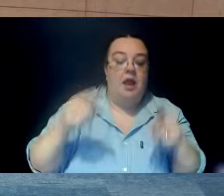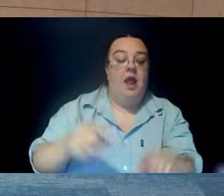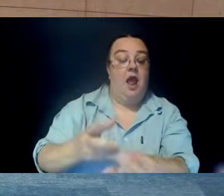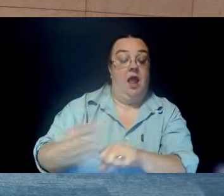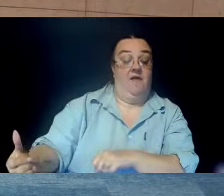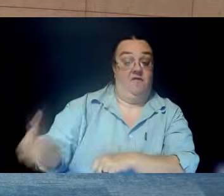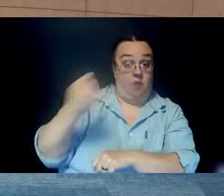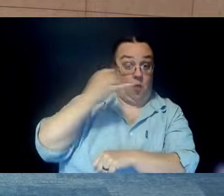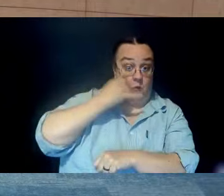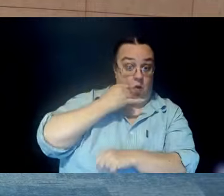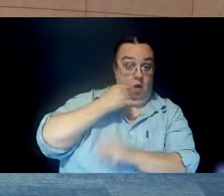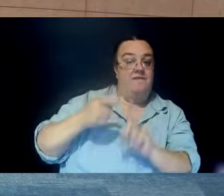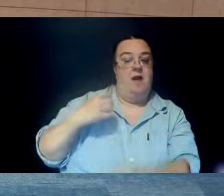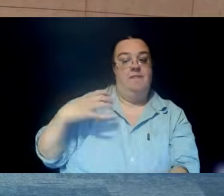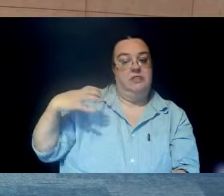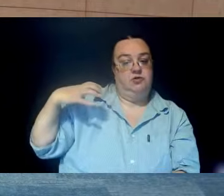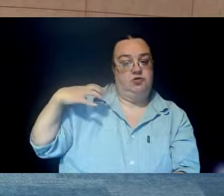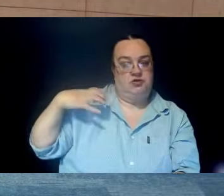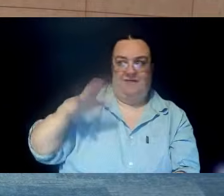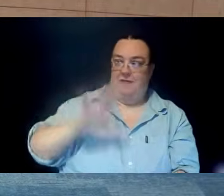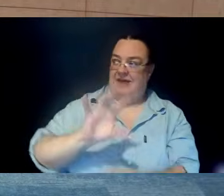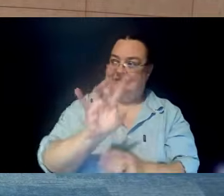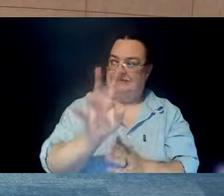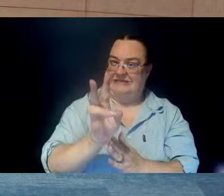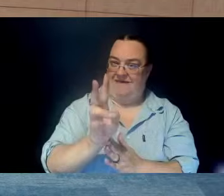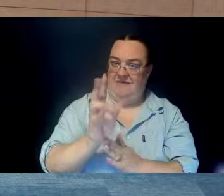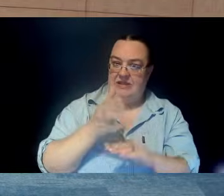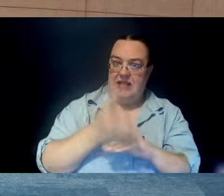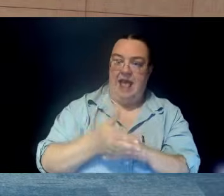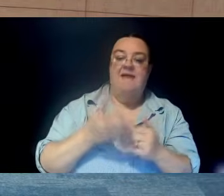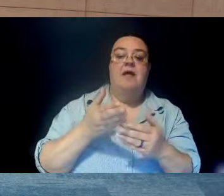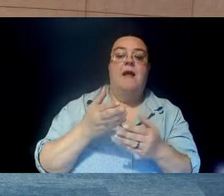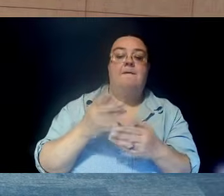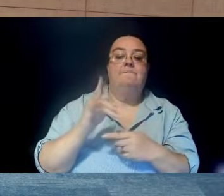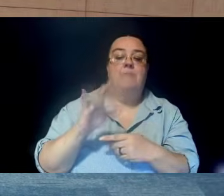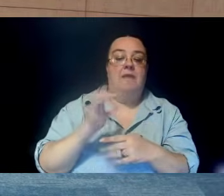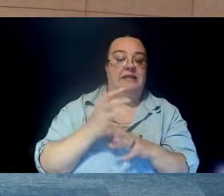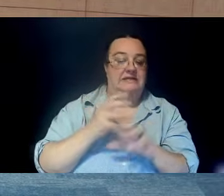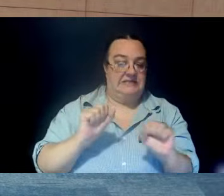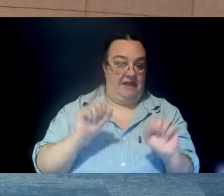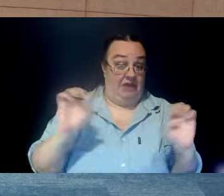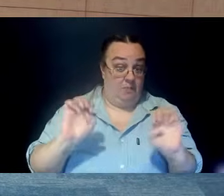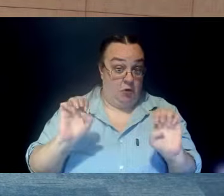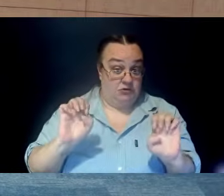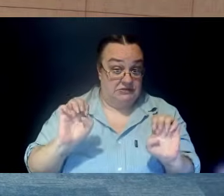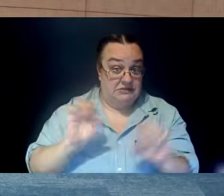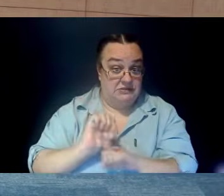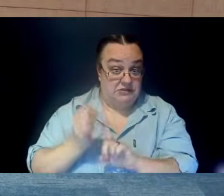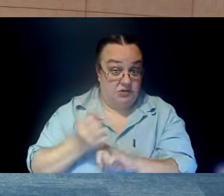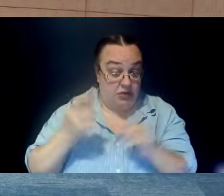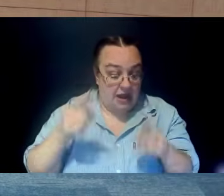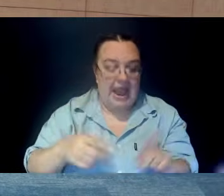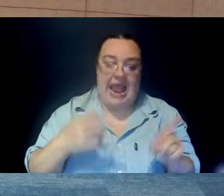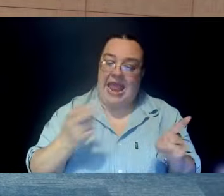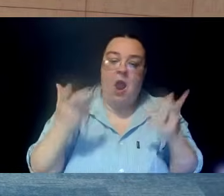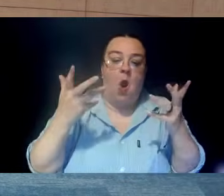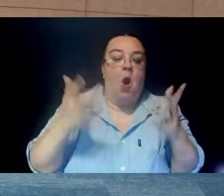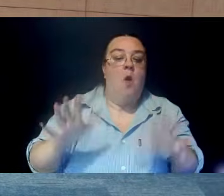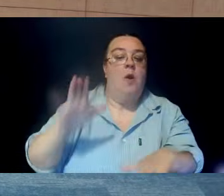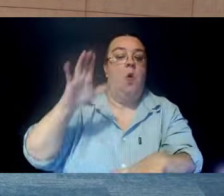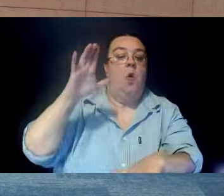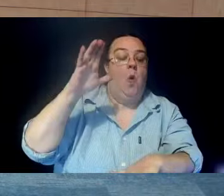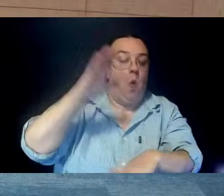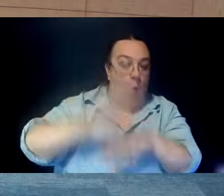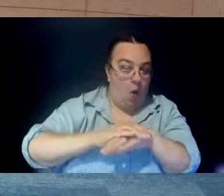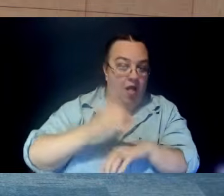chief approximately 7 minutes after this public safety emergency occurred. He was already on the